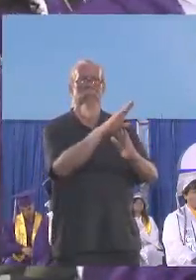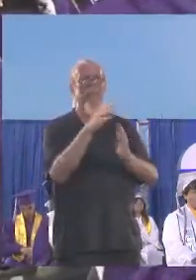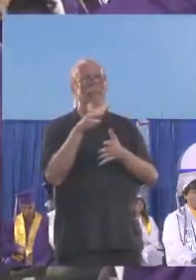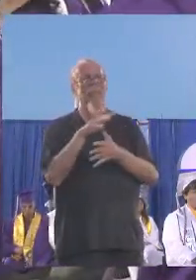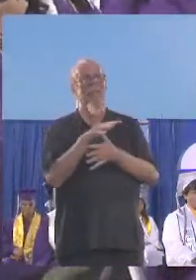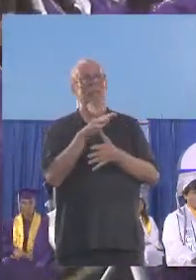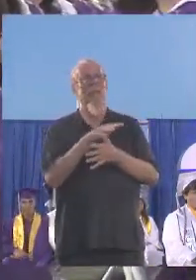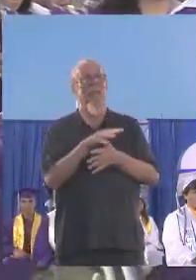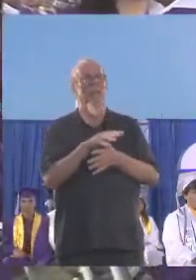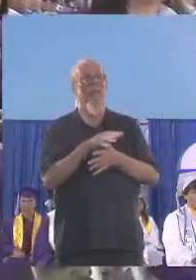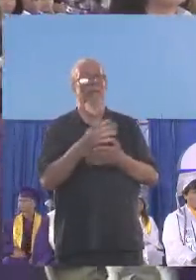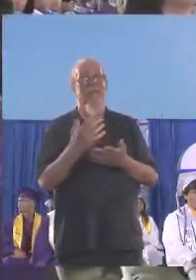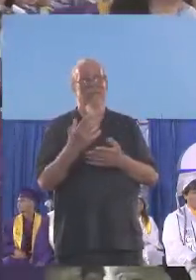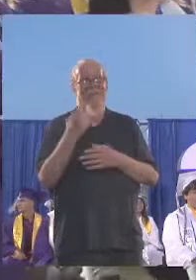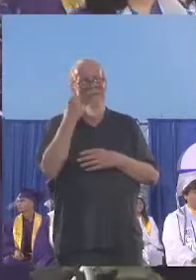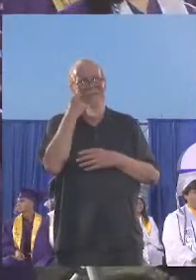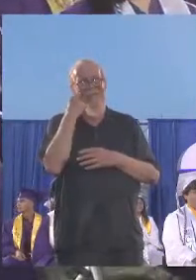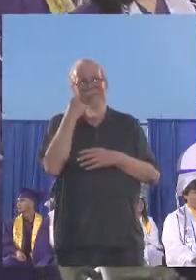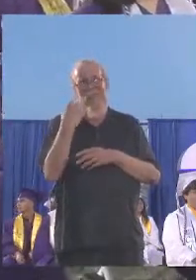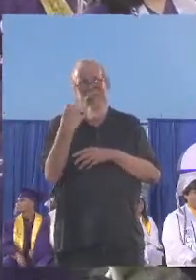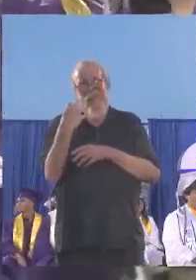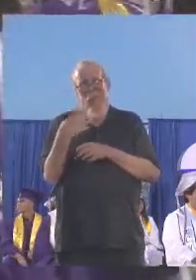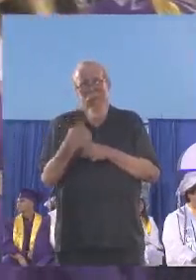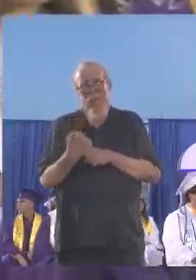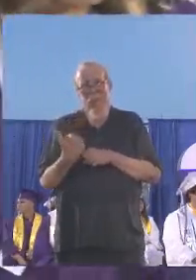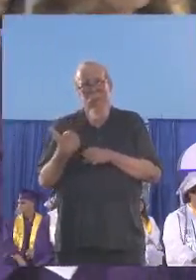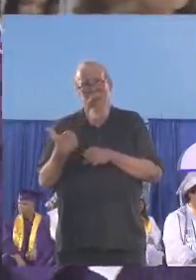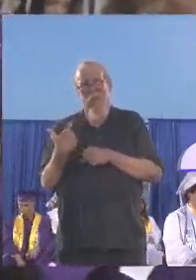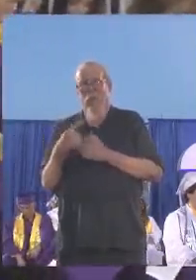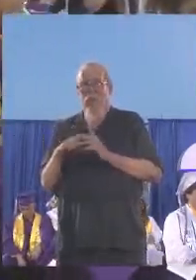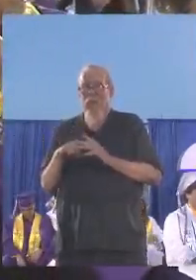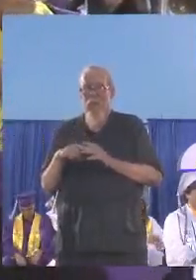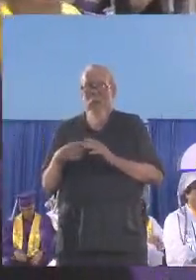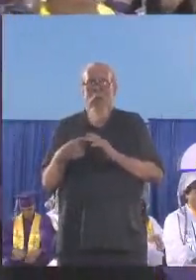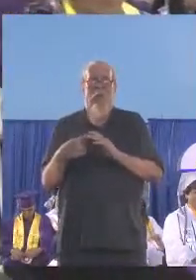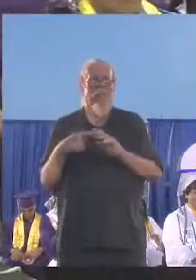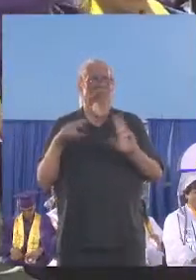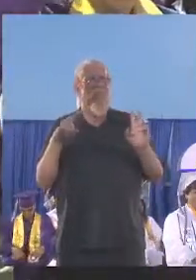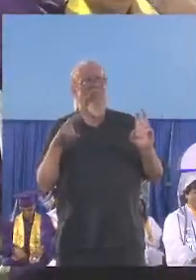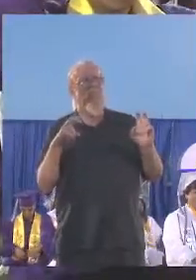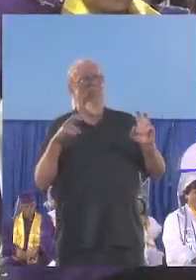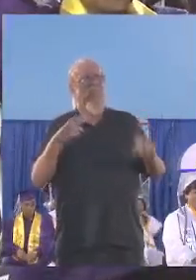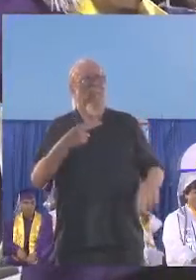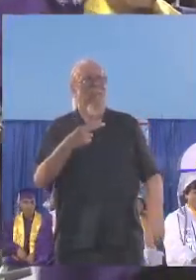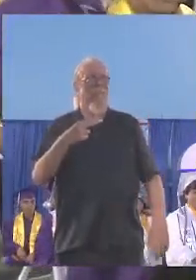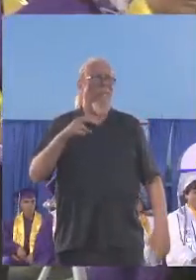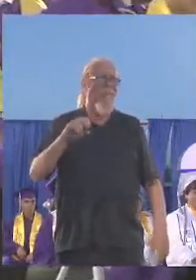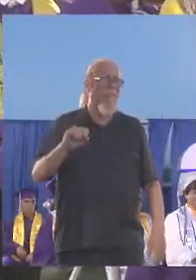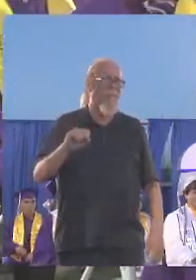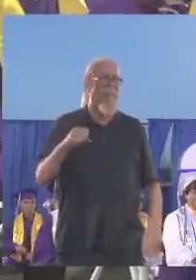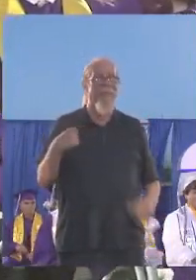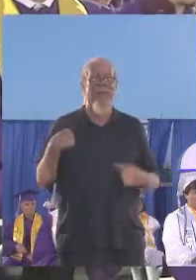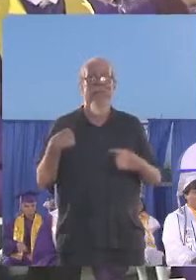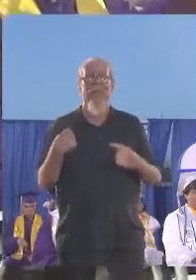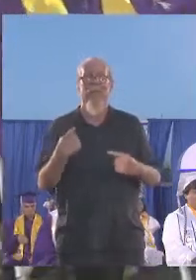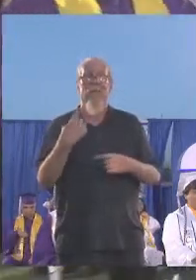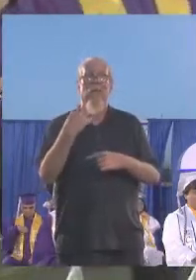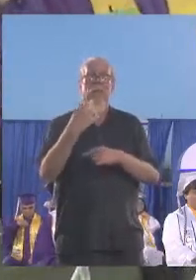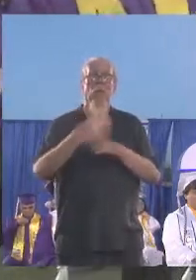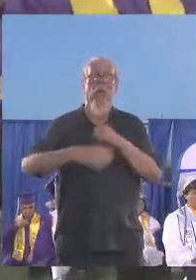only 4 years ago that you started this journey called high school. And these last 4 years have